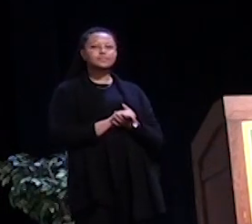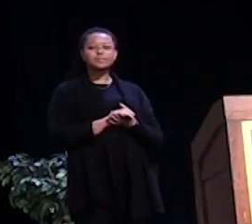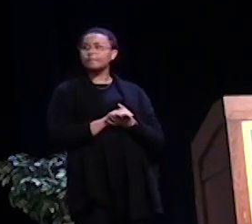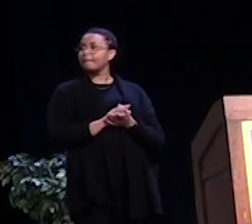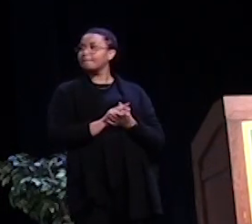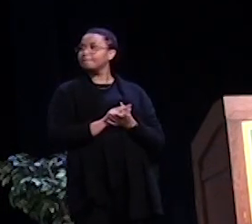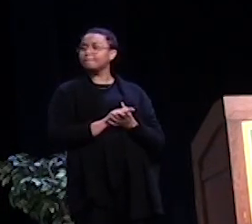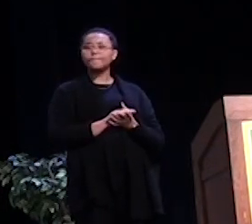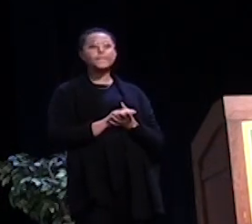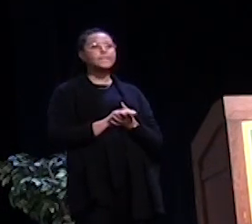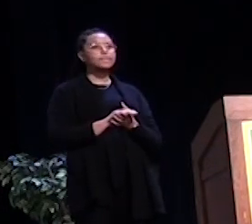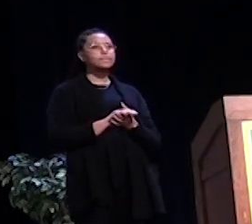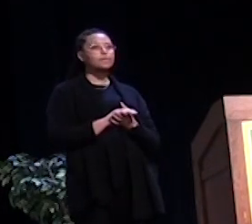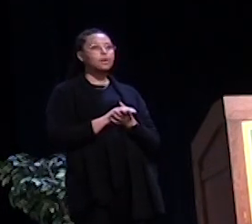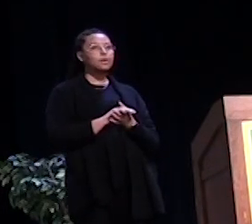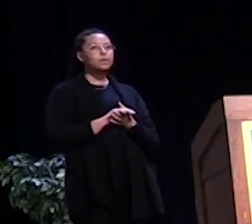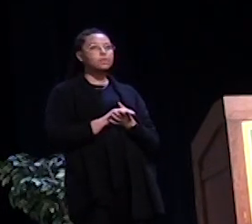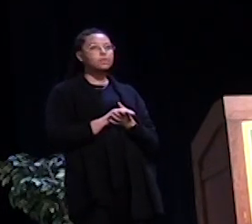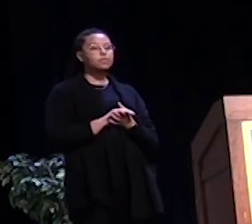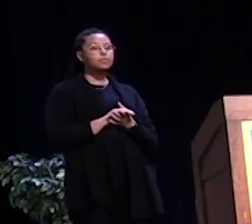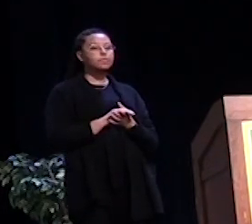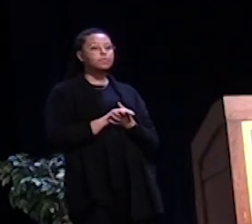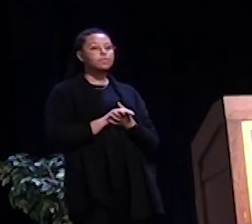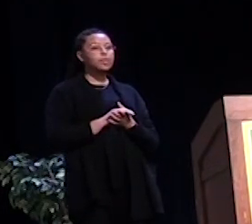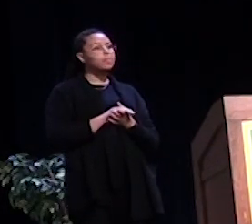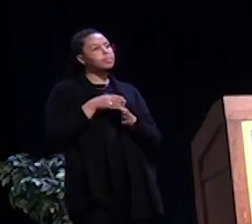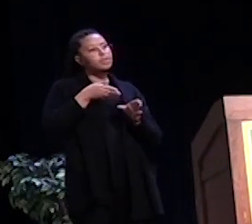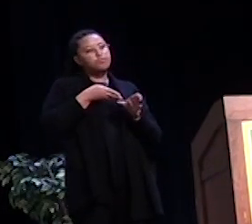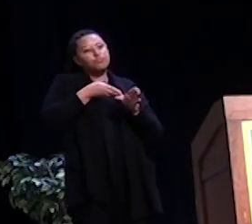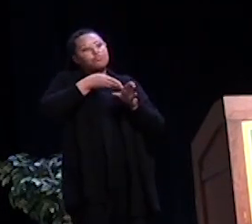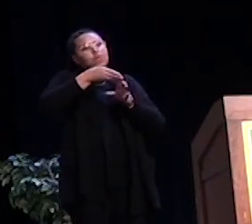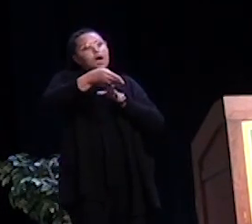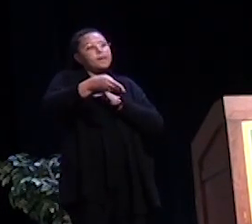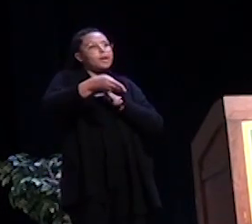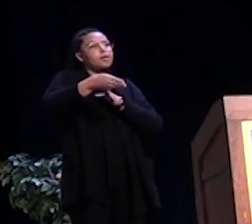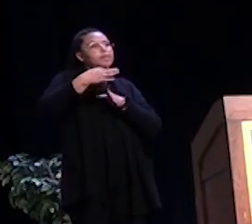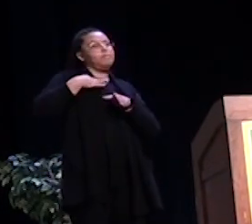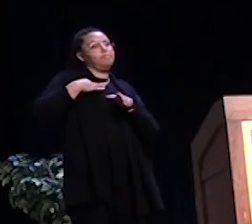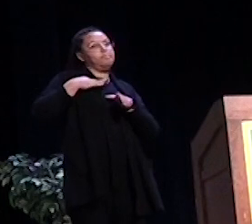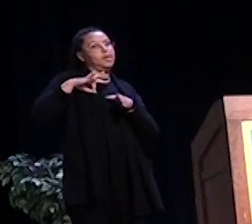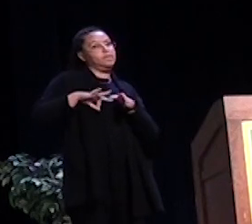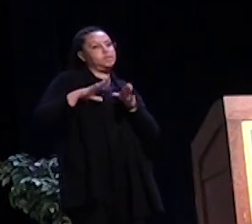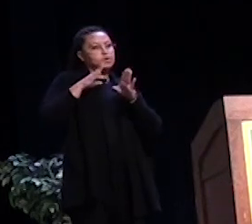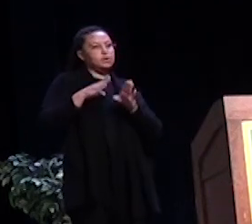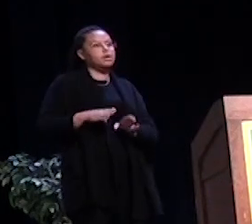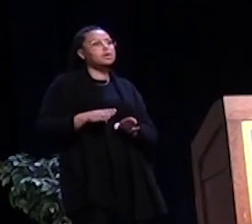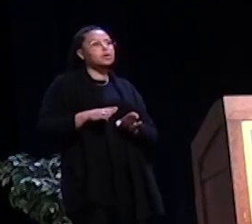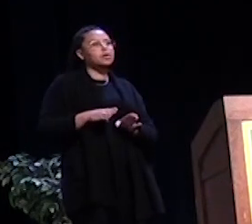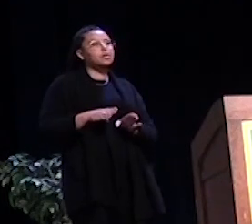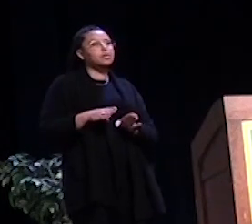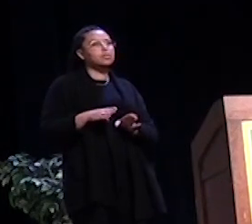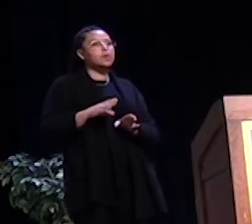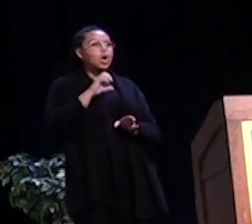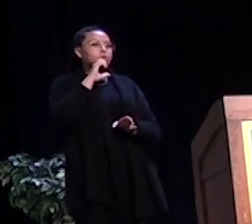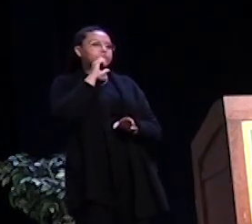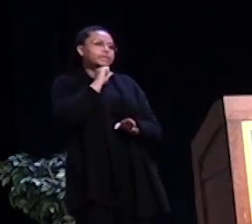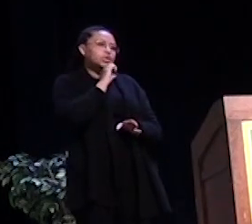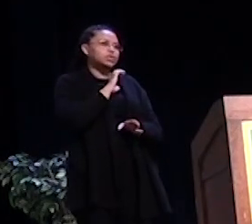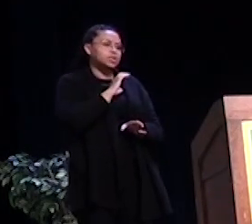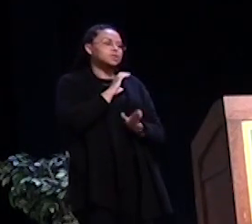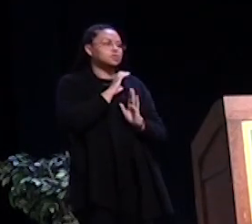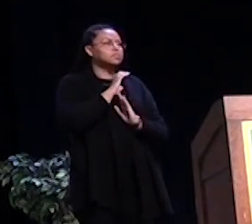Thanks, Ian. One of the primary beneficiaries of home rehab today are older